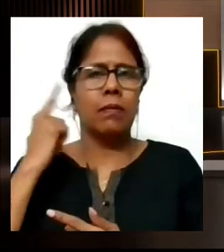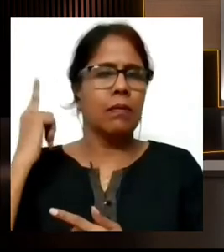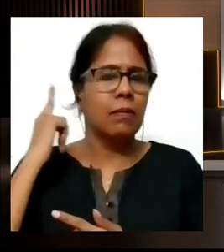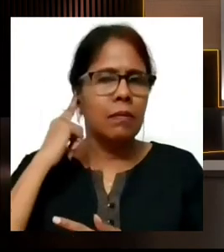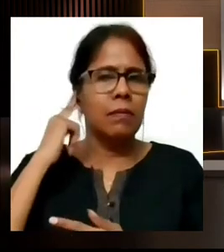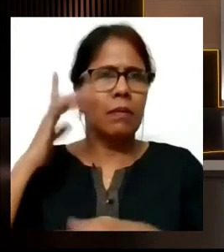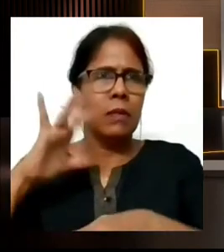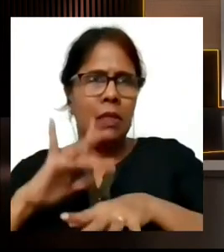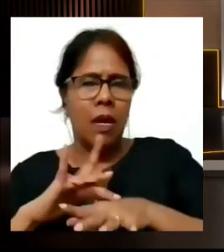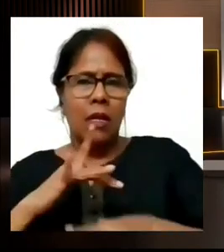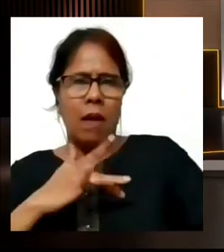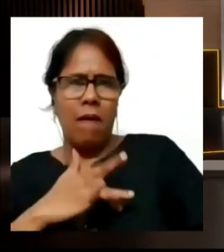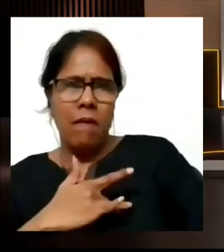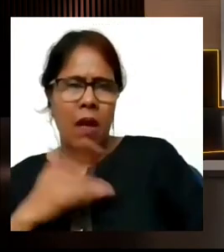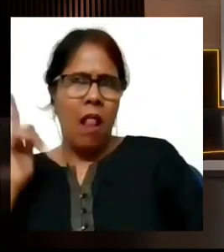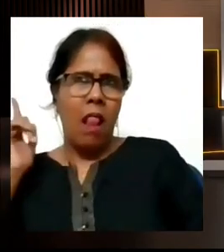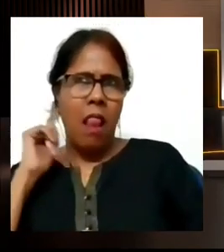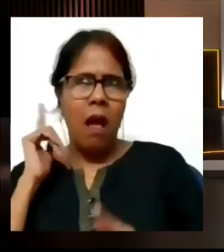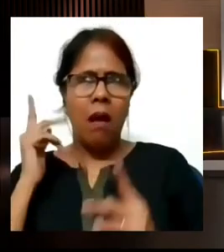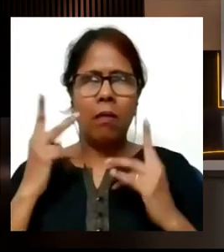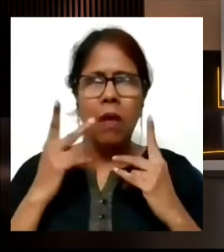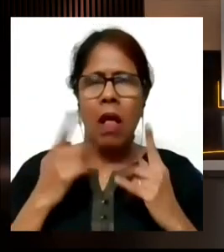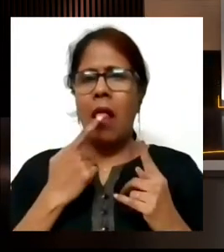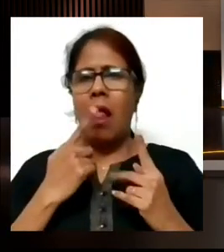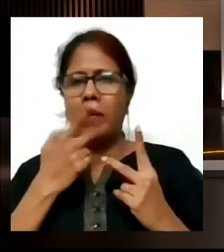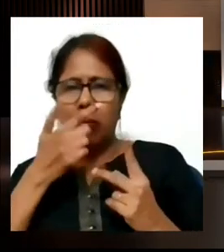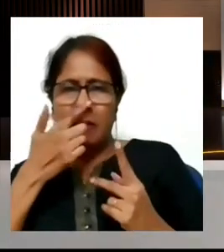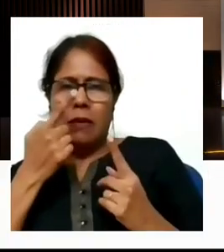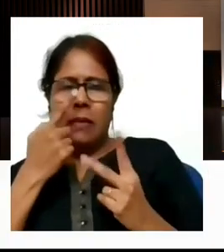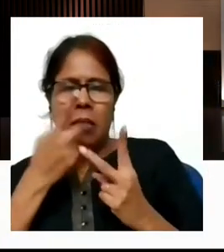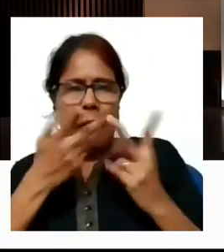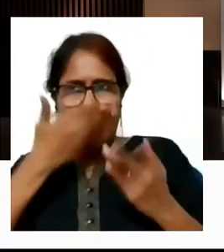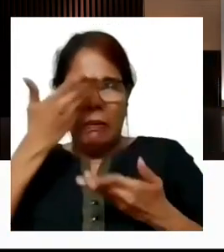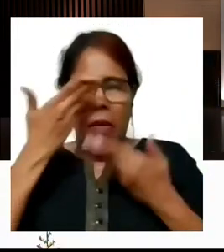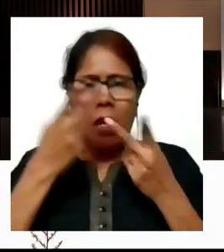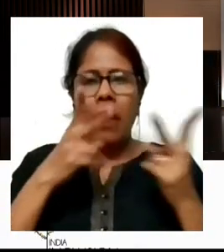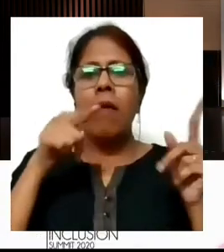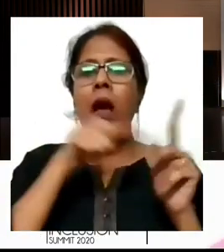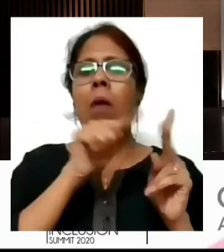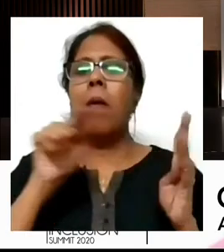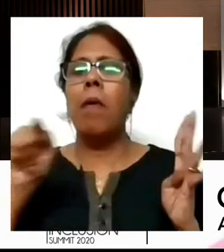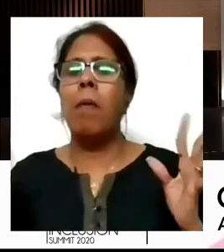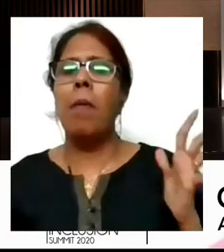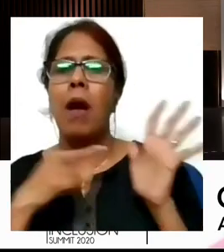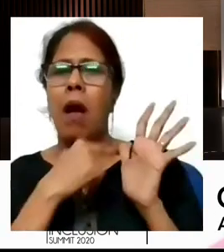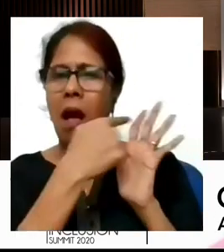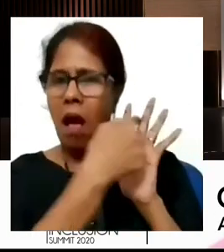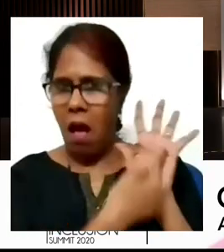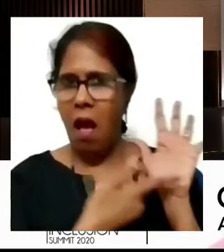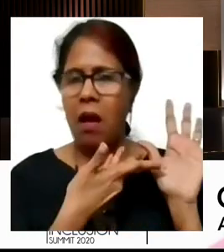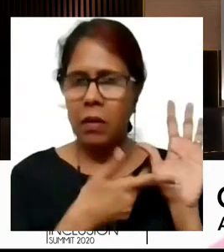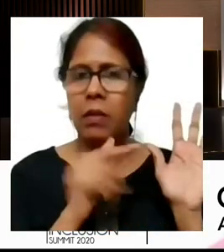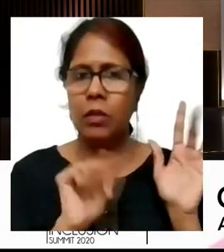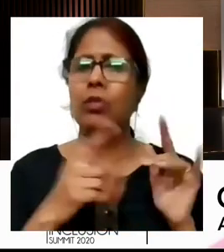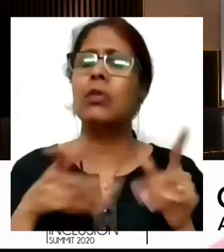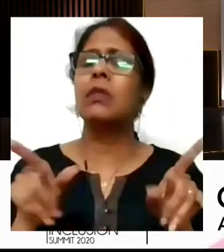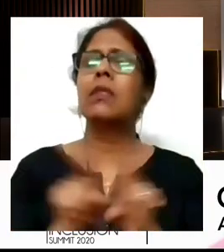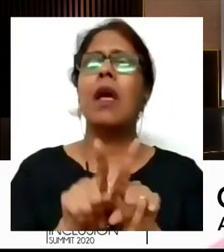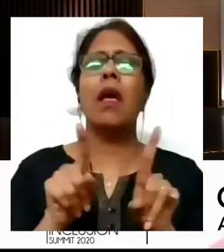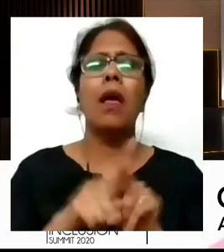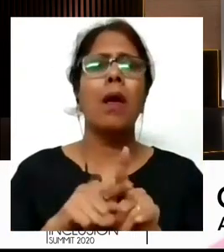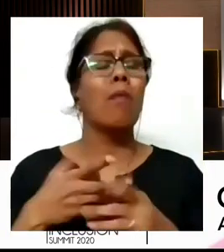we see, what we hear, what we smell. And likewise, everything that